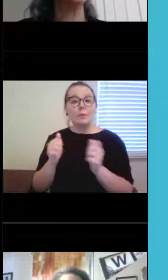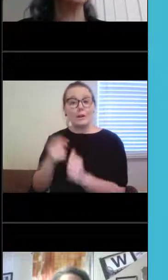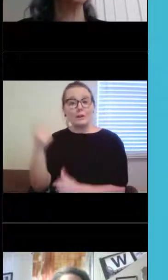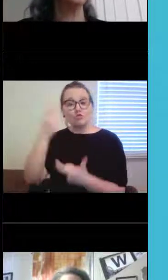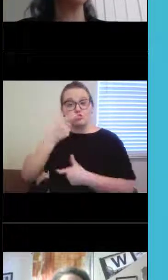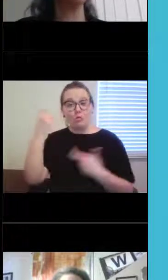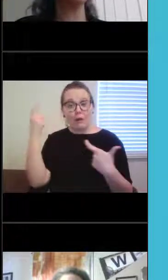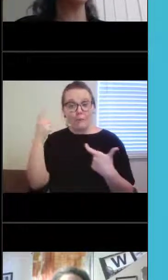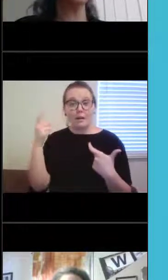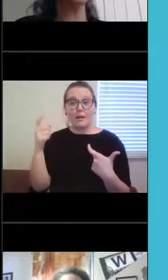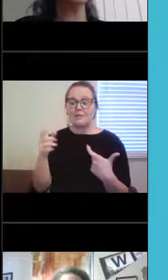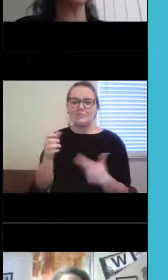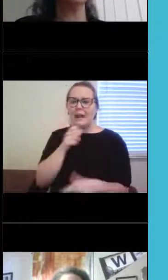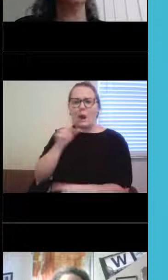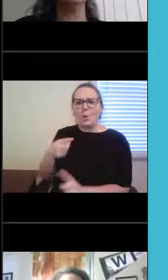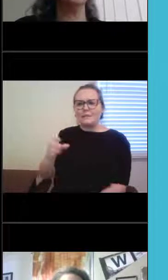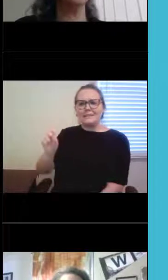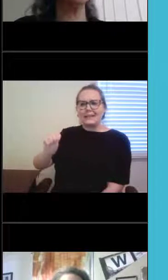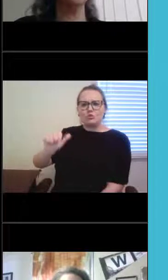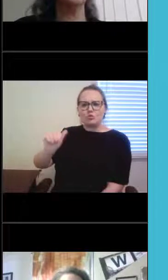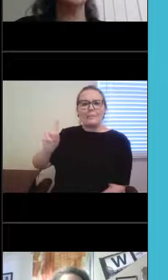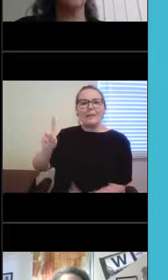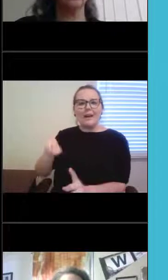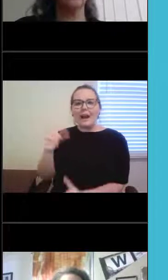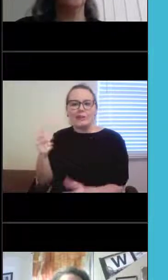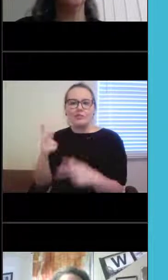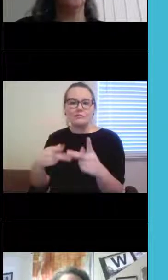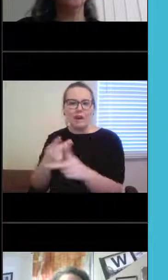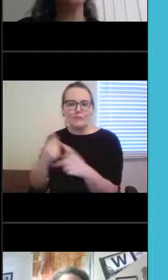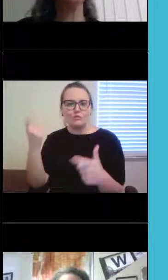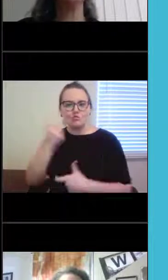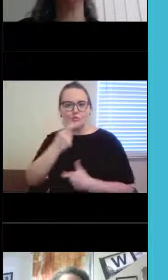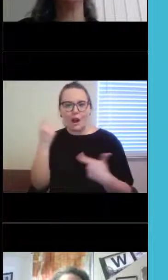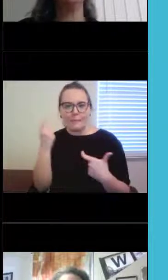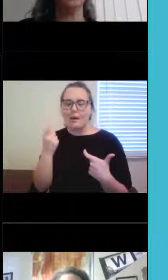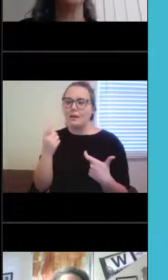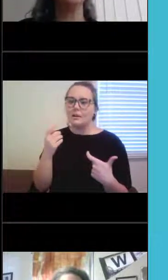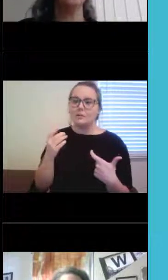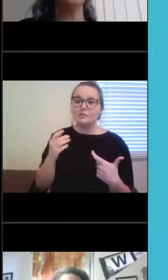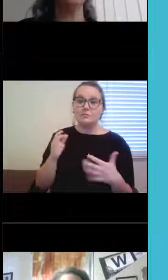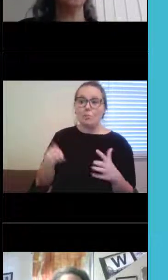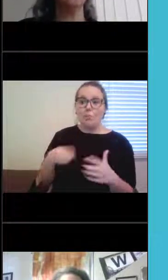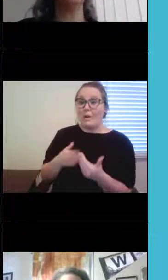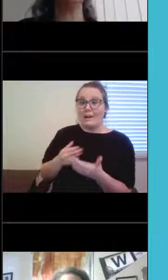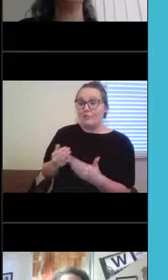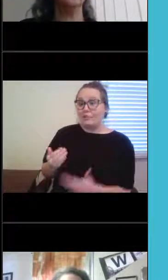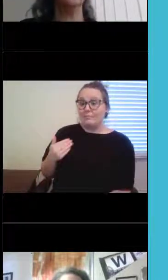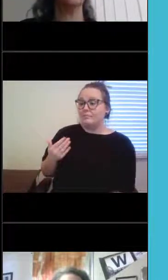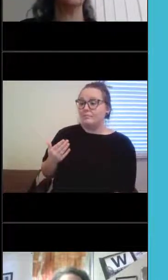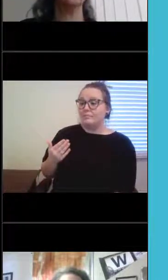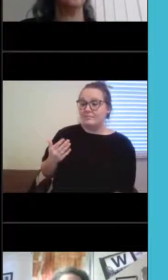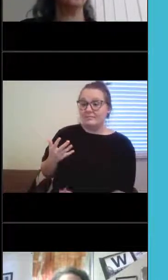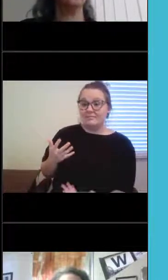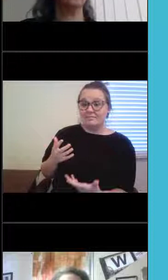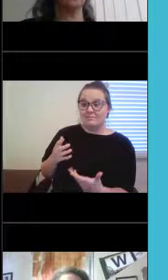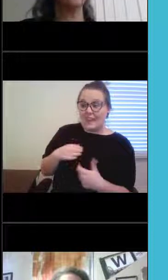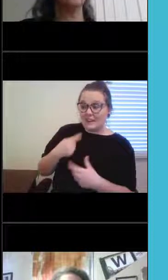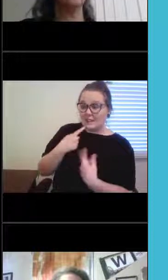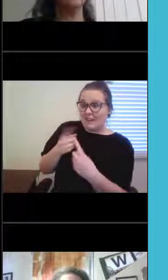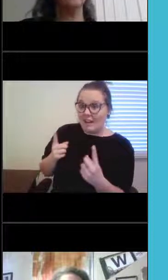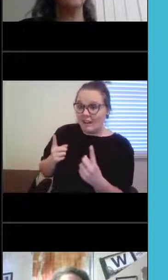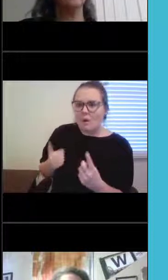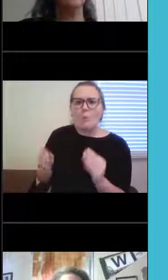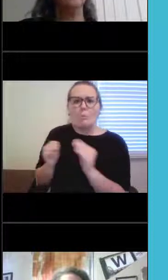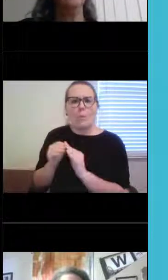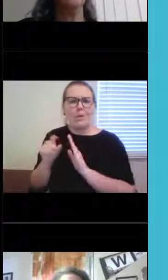other kinds of traumas, not just the sexual assault, either in childhood or adulthood, also reported receiving more of these negative social reactions across